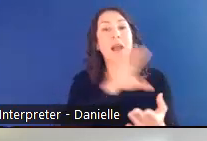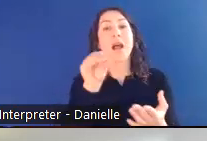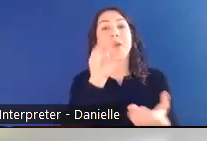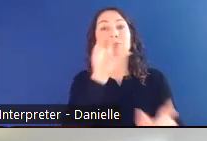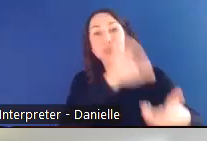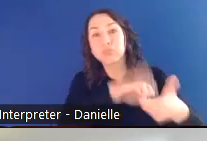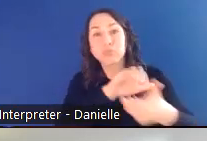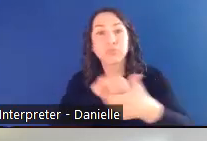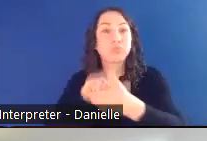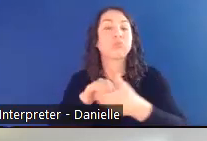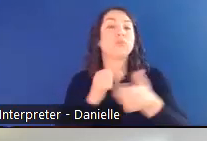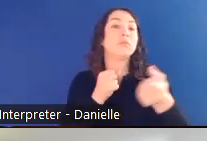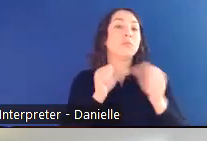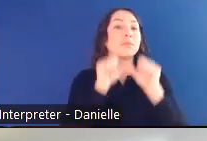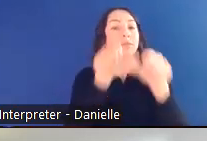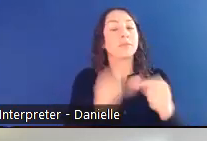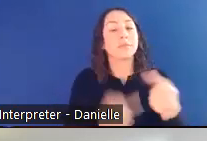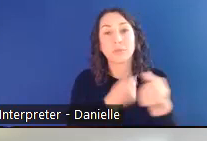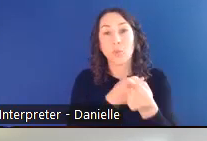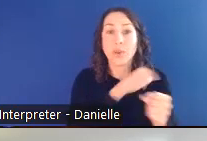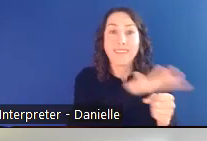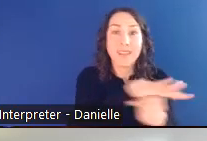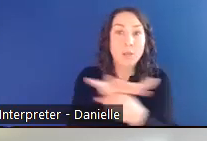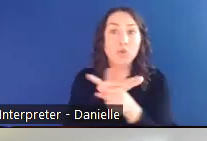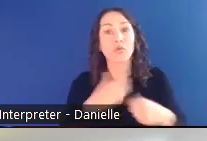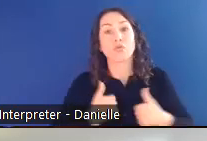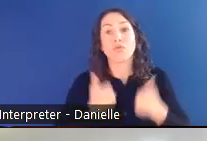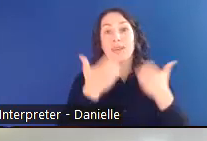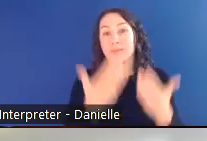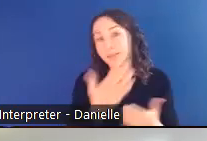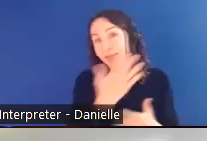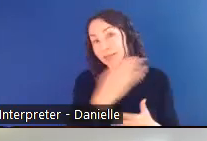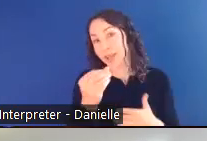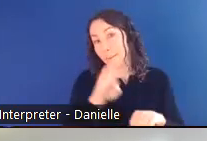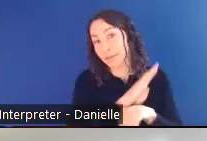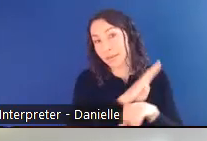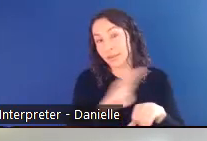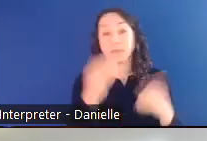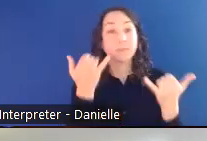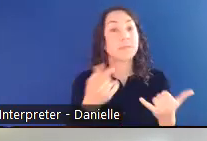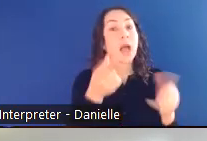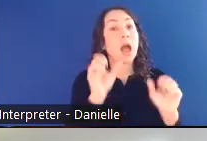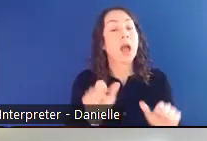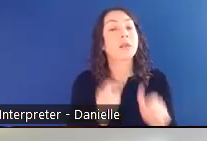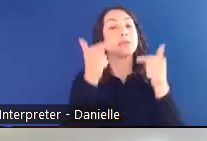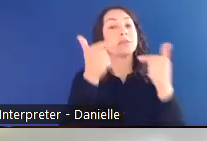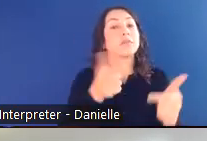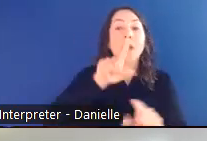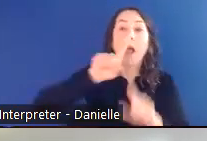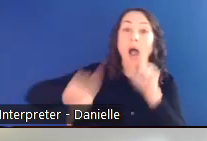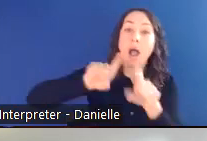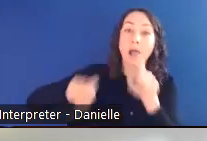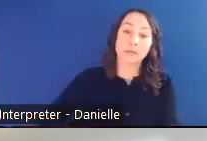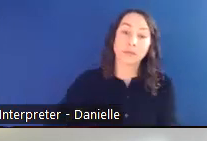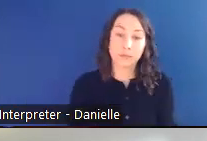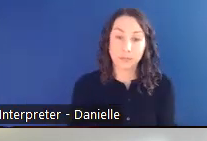residents, businesses, and neighborhoods. We are now going to enable you to raise your hands for our question and answer session. Thank you.